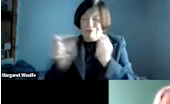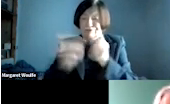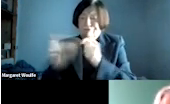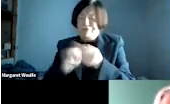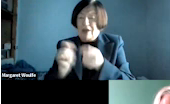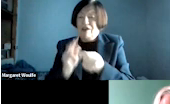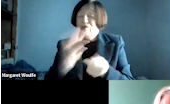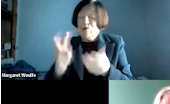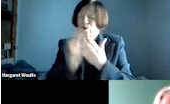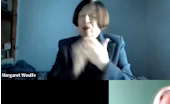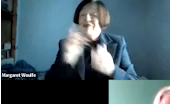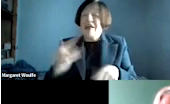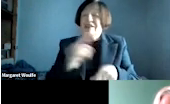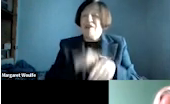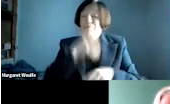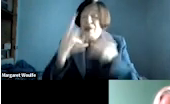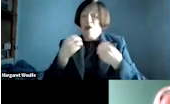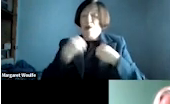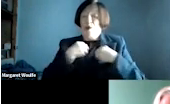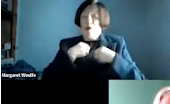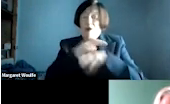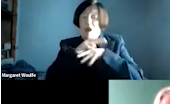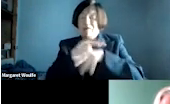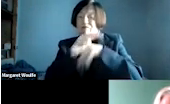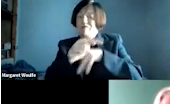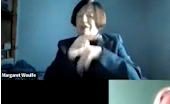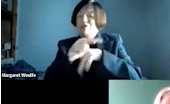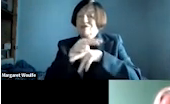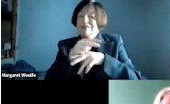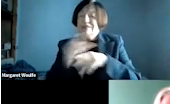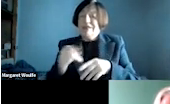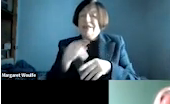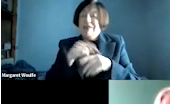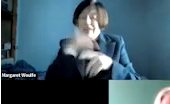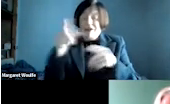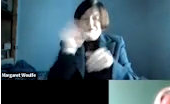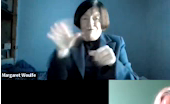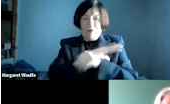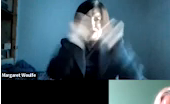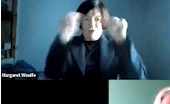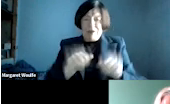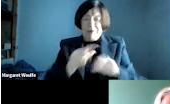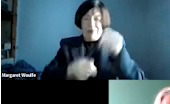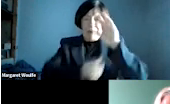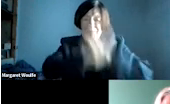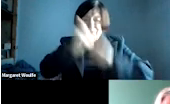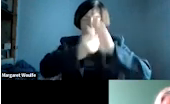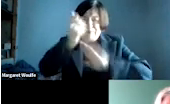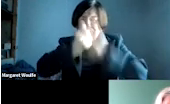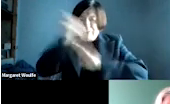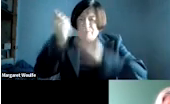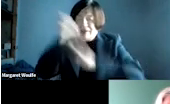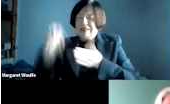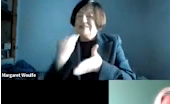text. And at that point, we will make our own observations and notes and so on. So that consensus, kind of constant building of this document